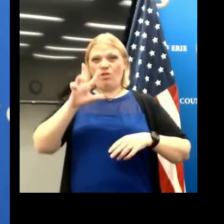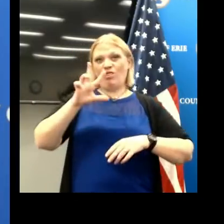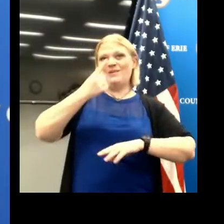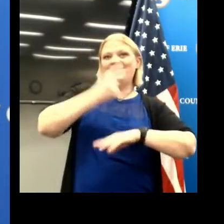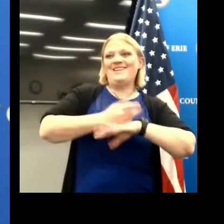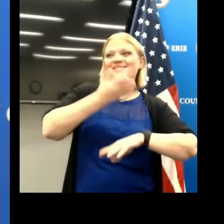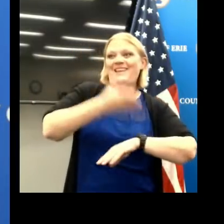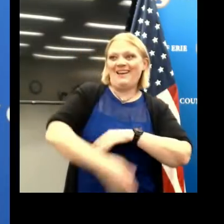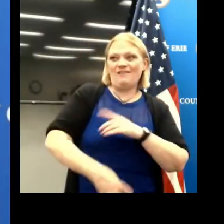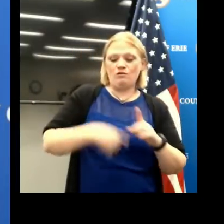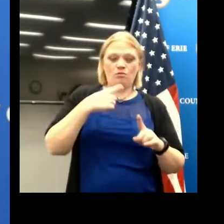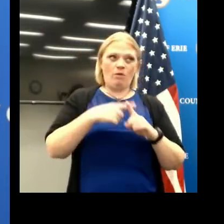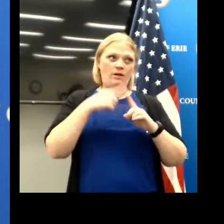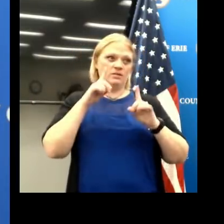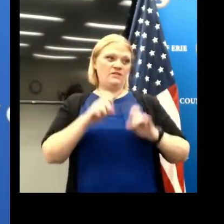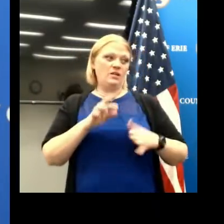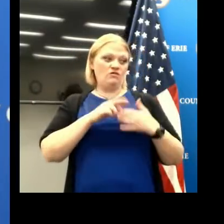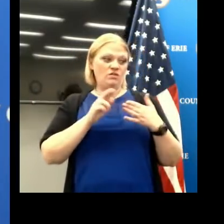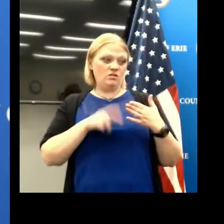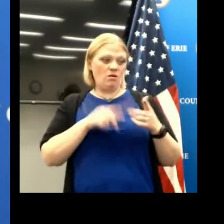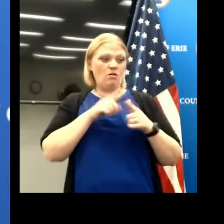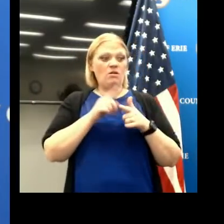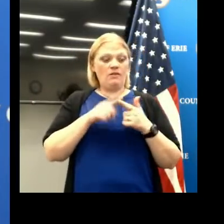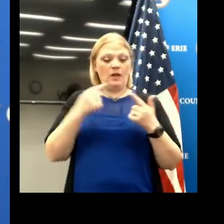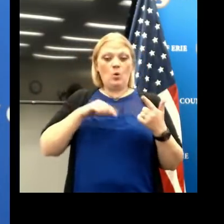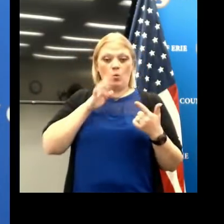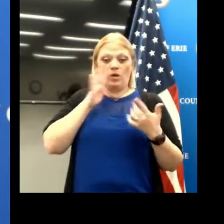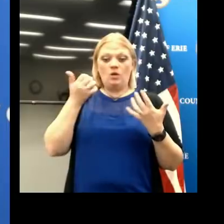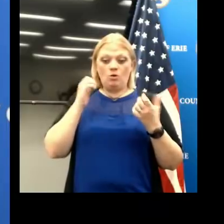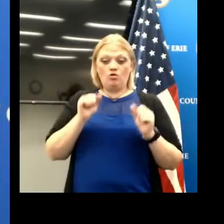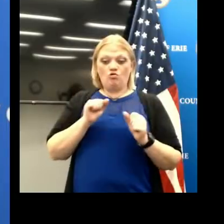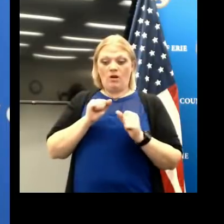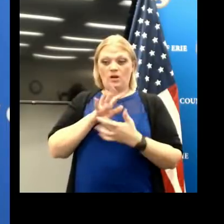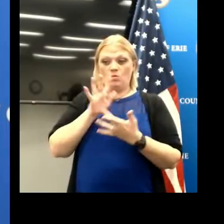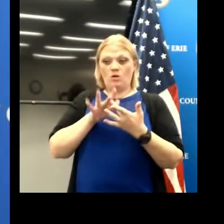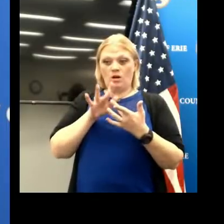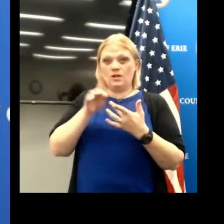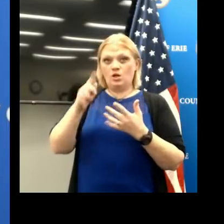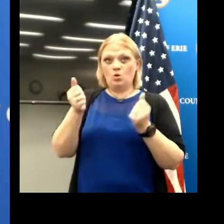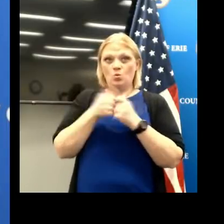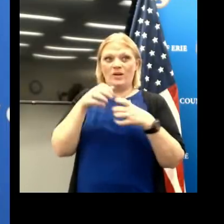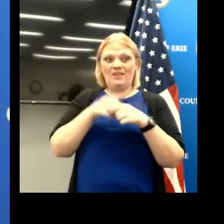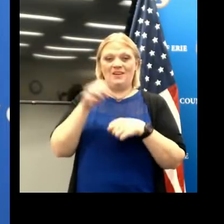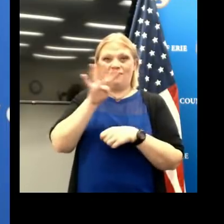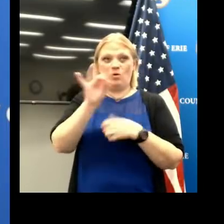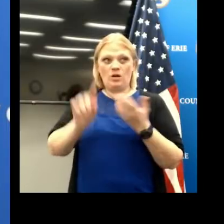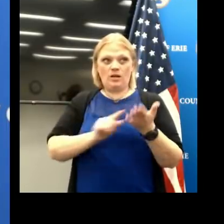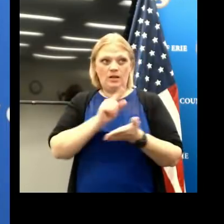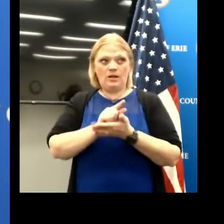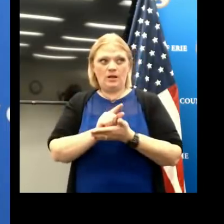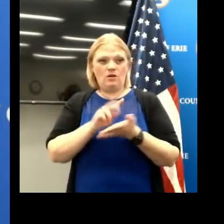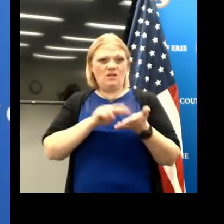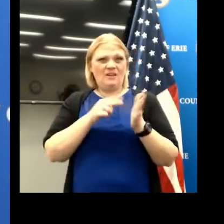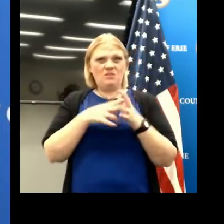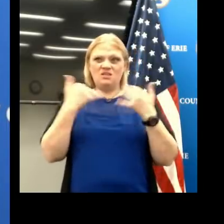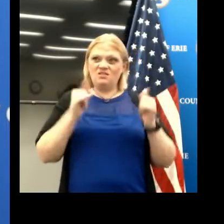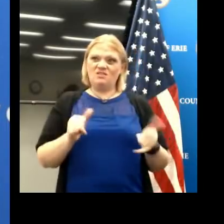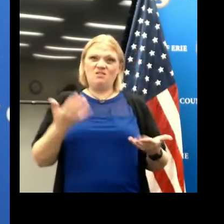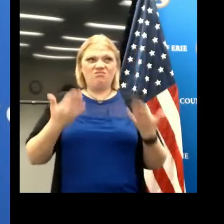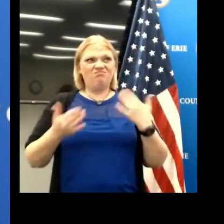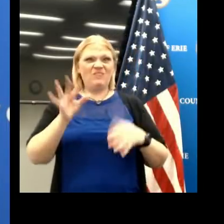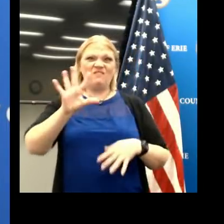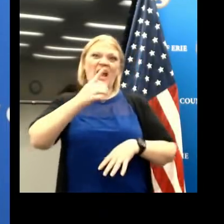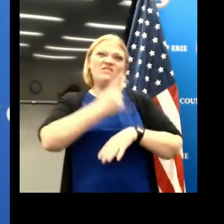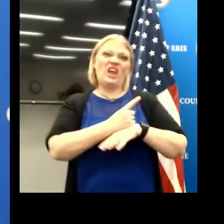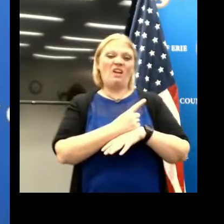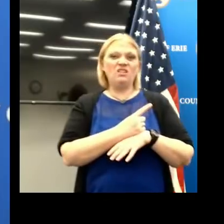positive test, we're going to try to get in touch with you within 48 hours. That means you still might have had 5 days